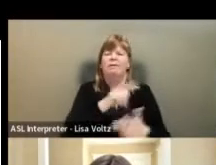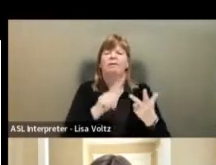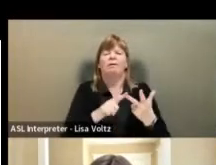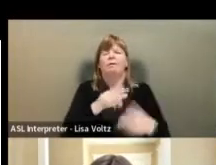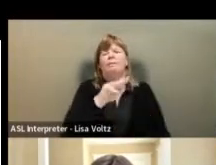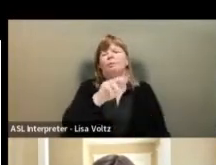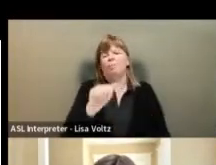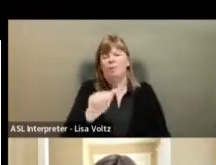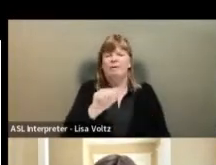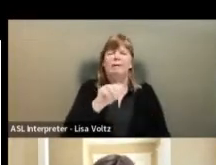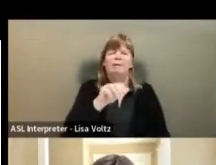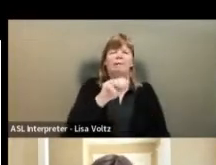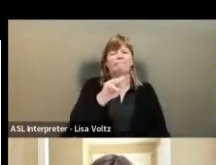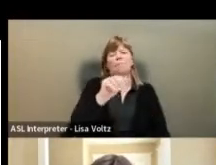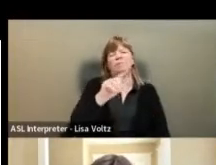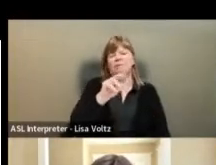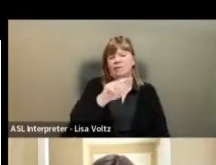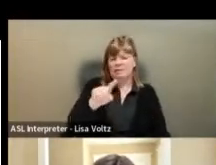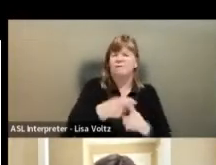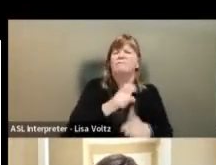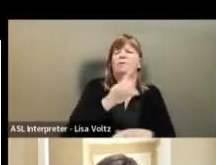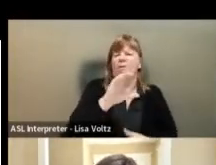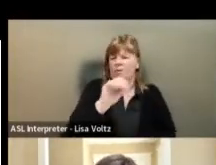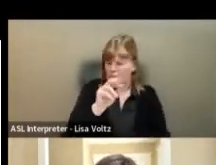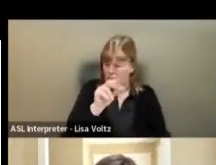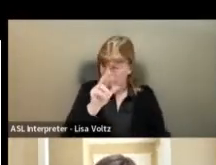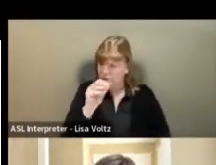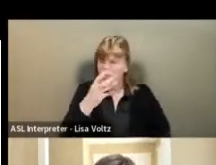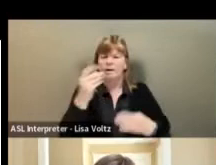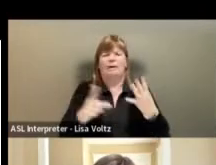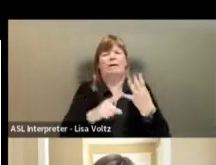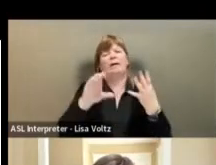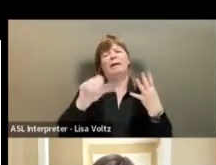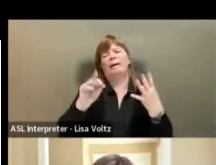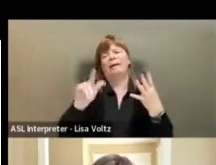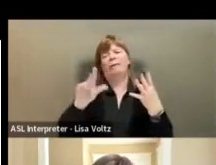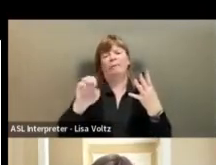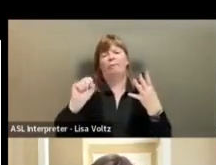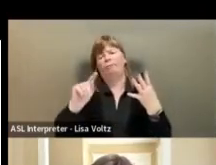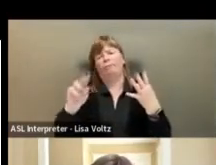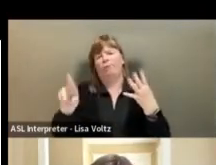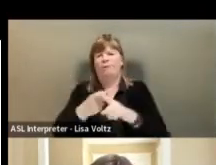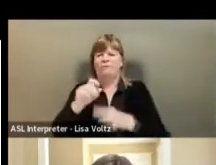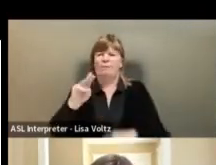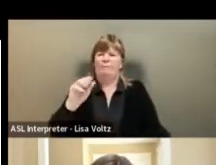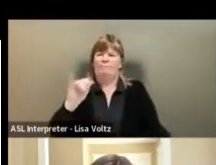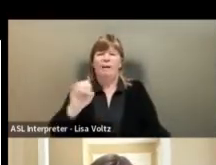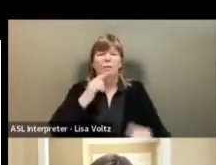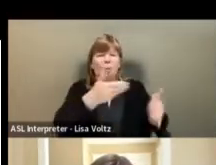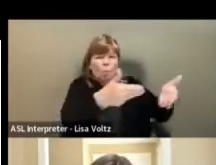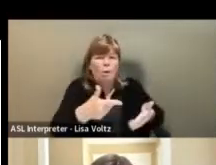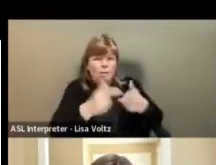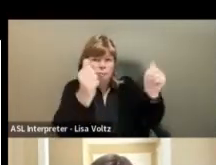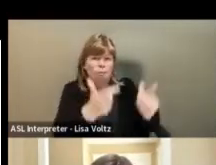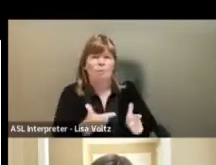Maria Martinez from the state of Colorado. And we have Carol Starr, who's from the state of Maine. Welcome to all of